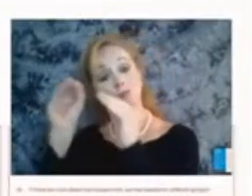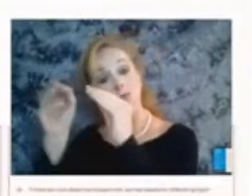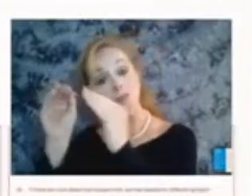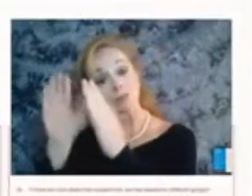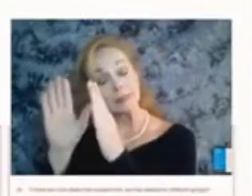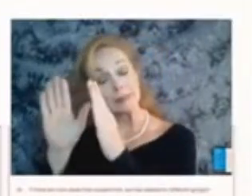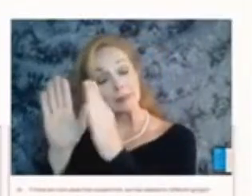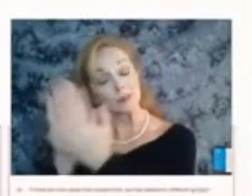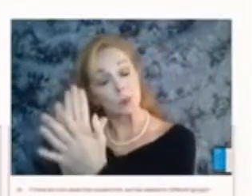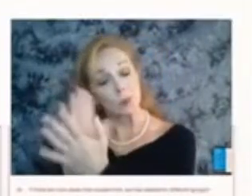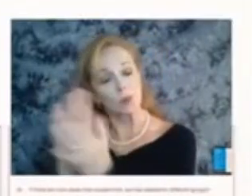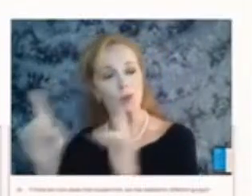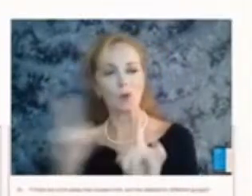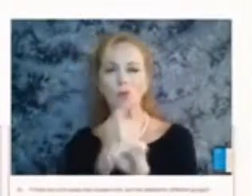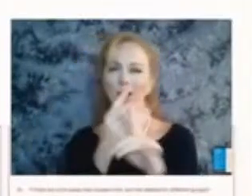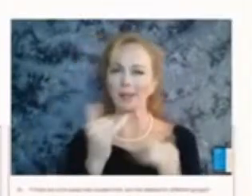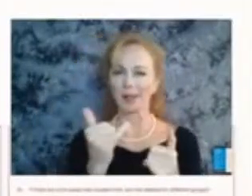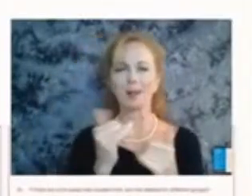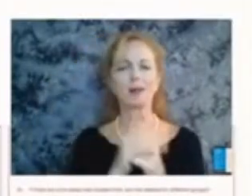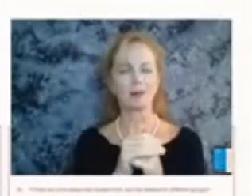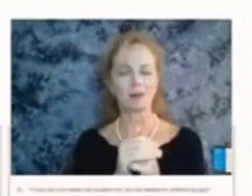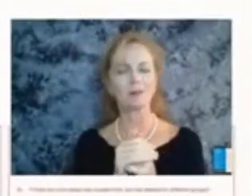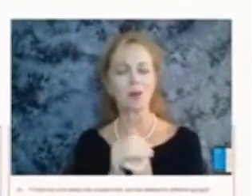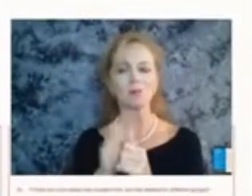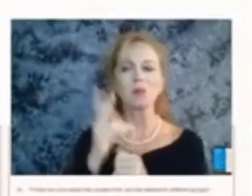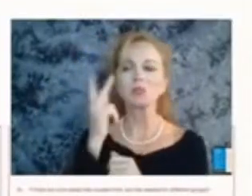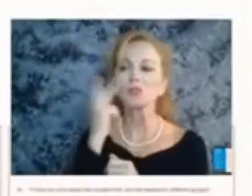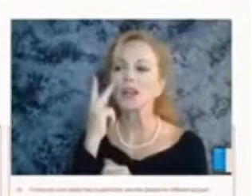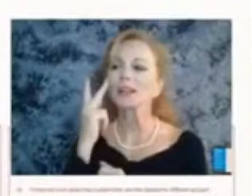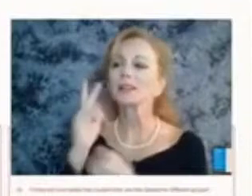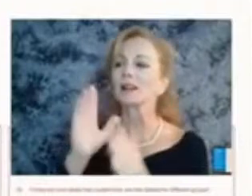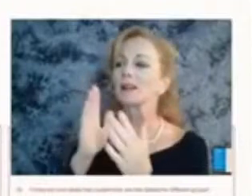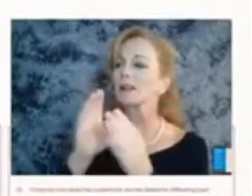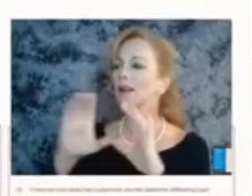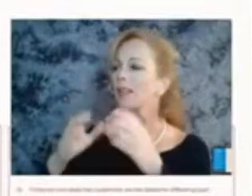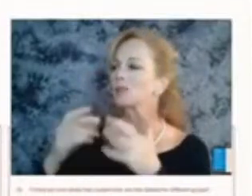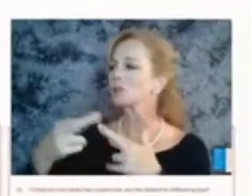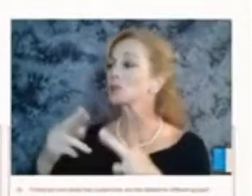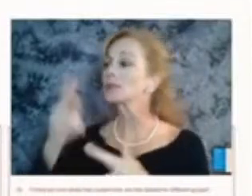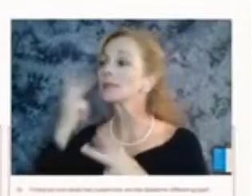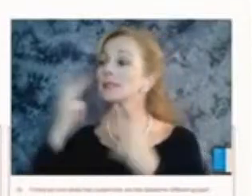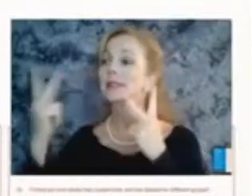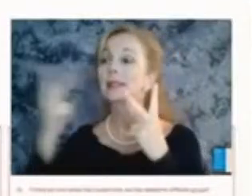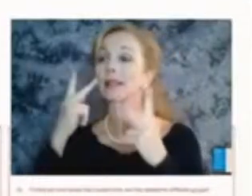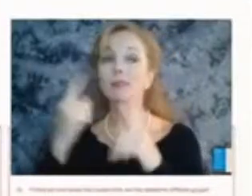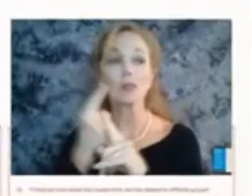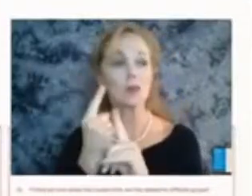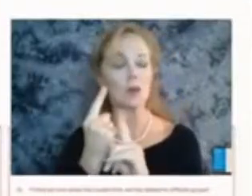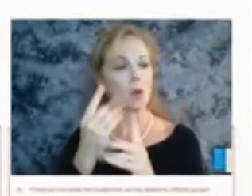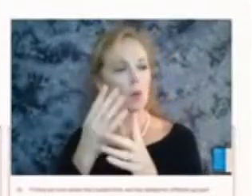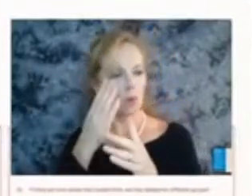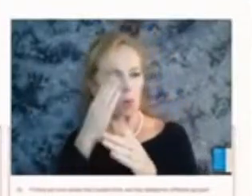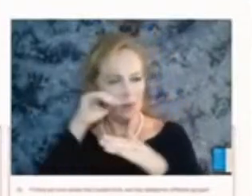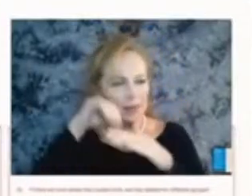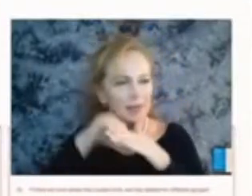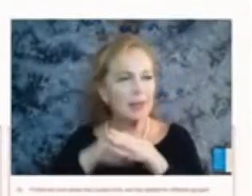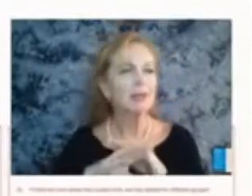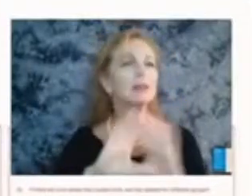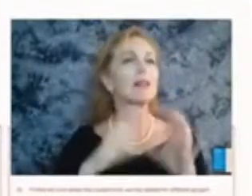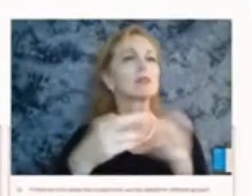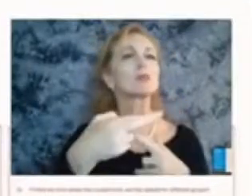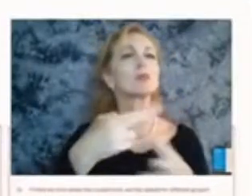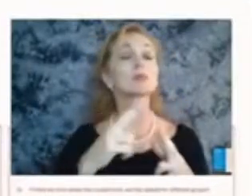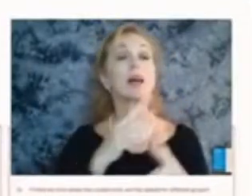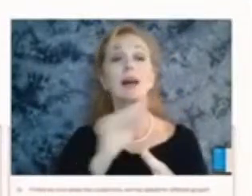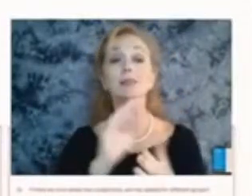walking classrooms and schools to ensure that. At this point, I also want to share with you that we're walking classrooms and schools in